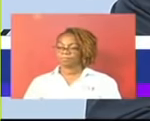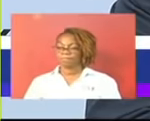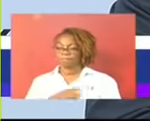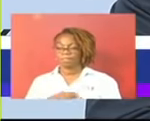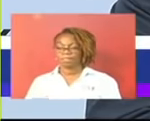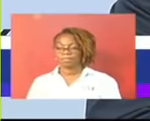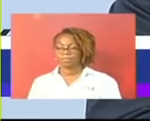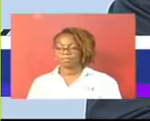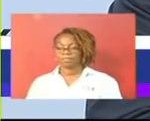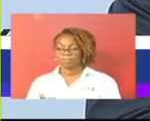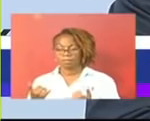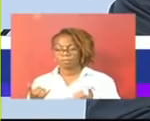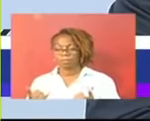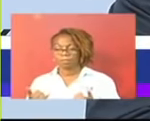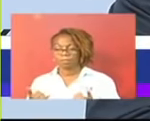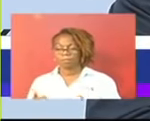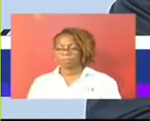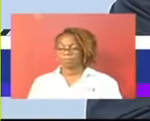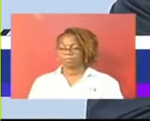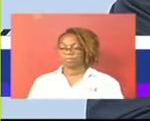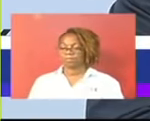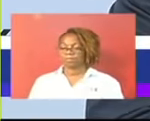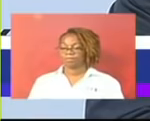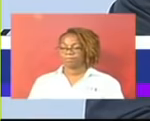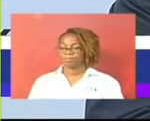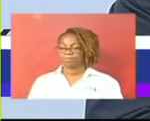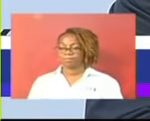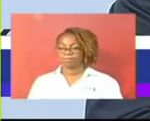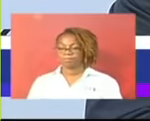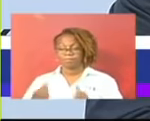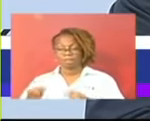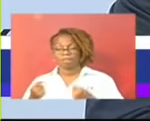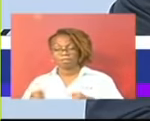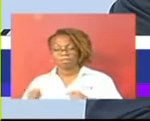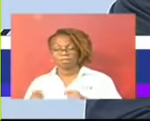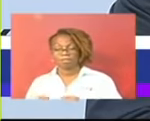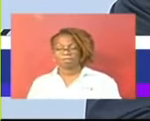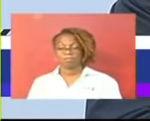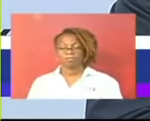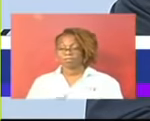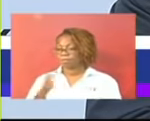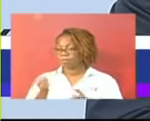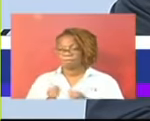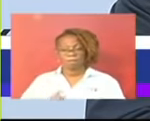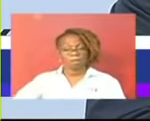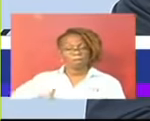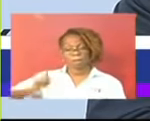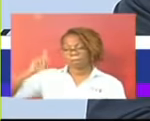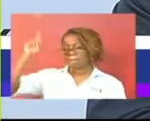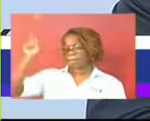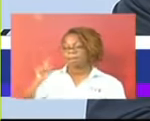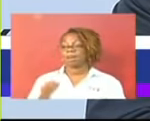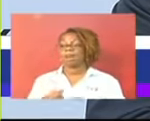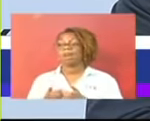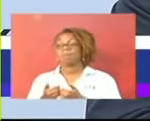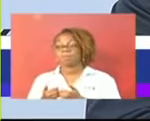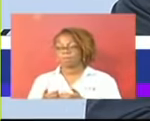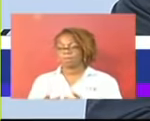now is the time to get, as we said, get ahead of any upward trend by making yourself and therefore the